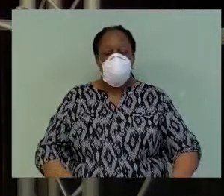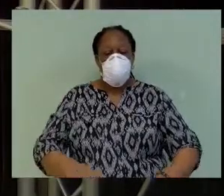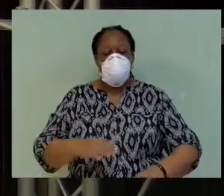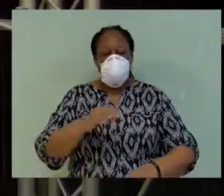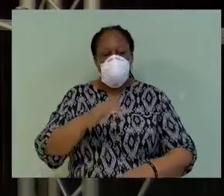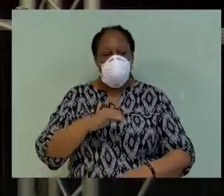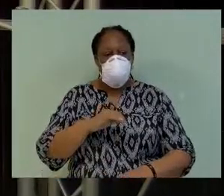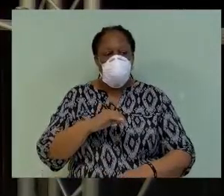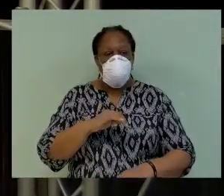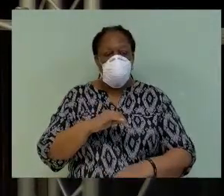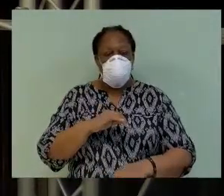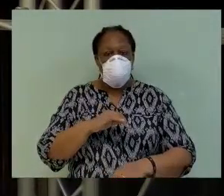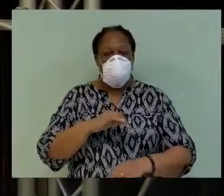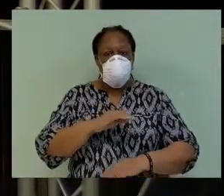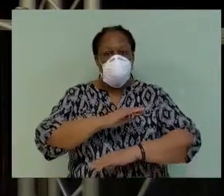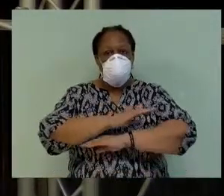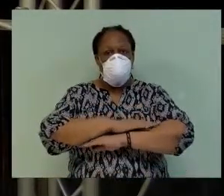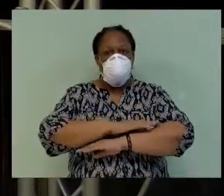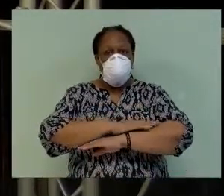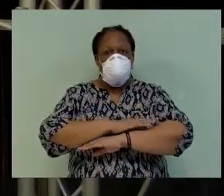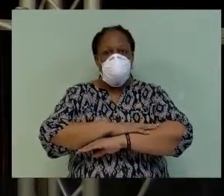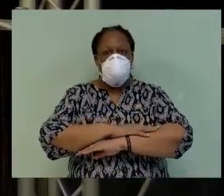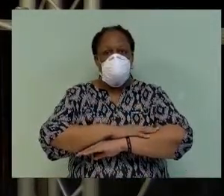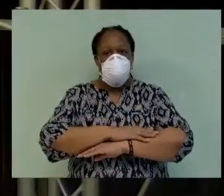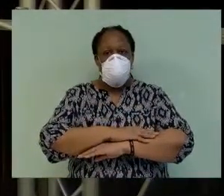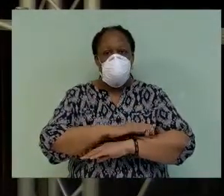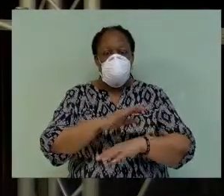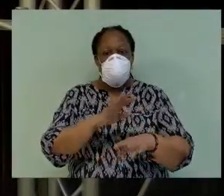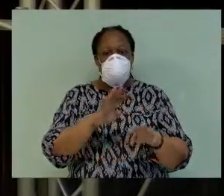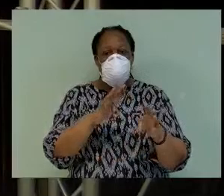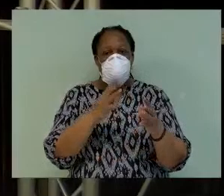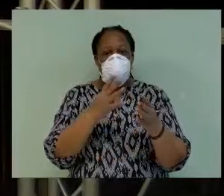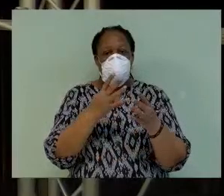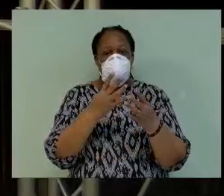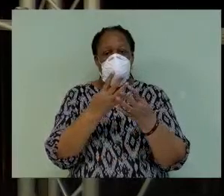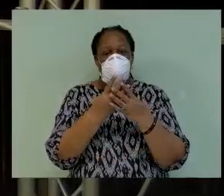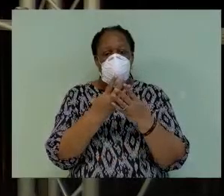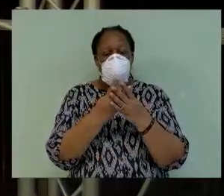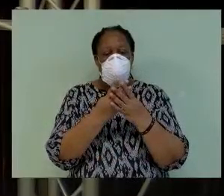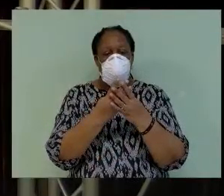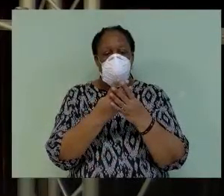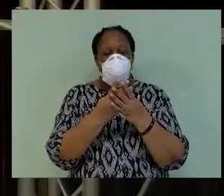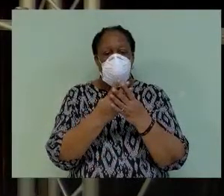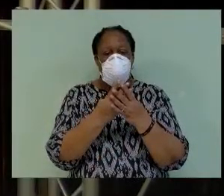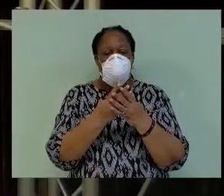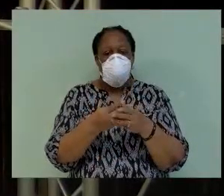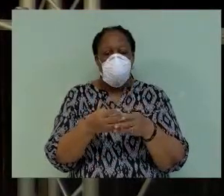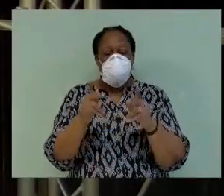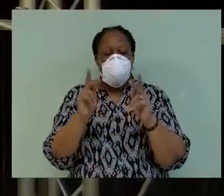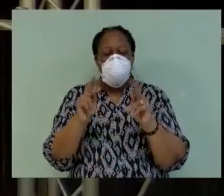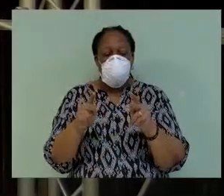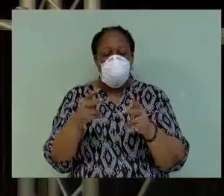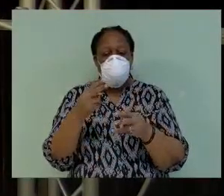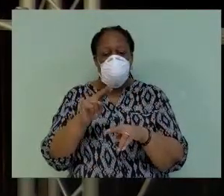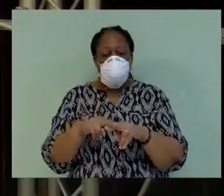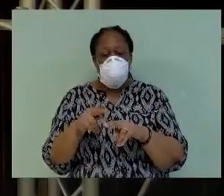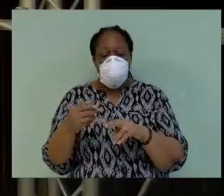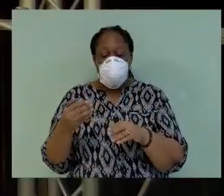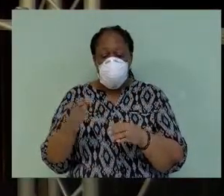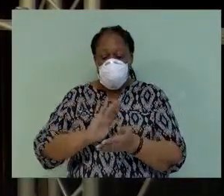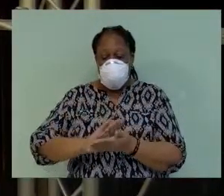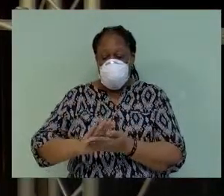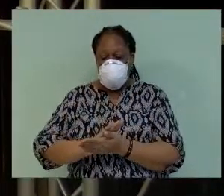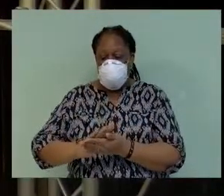prisoner's dock, witness stand, and court seating will be sanitized on a regular basis. 4.